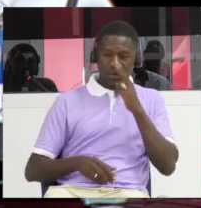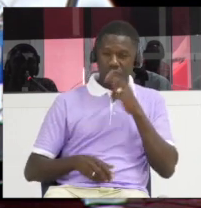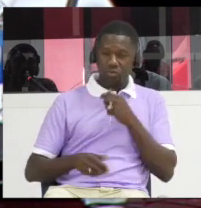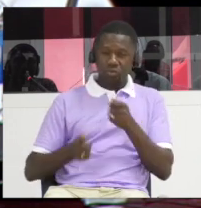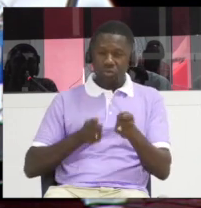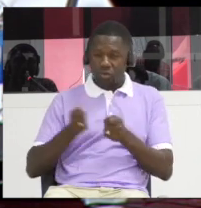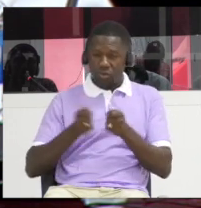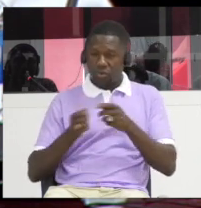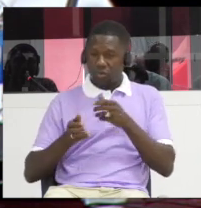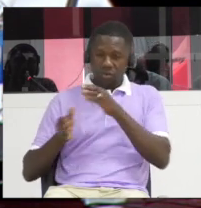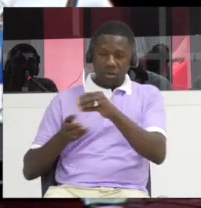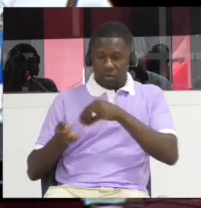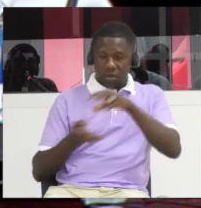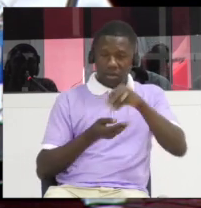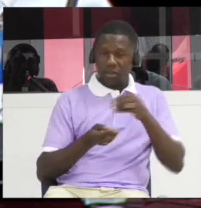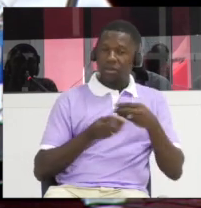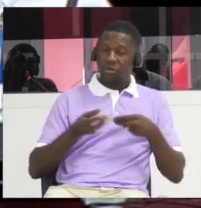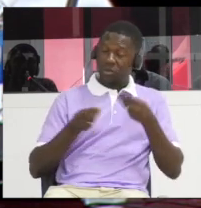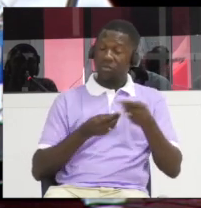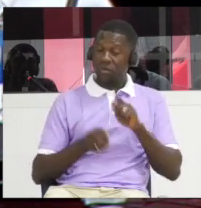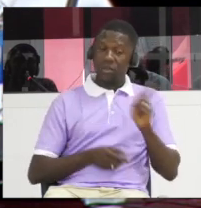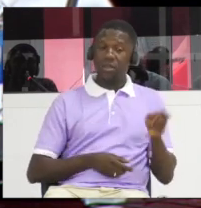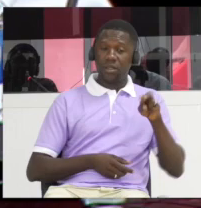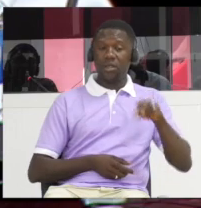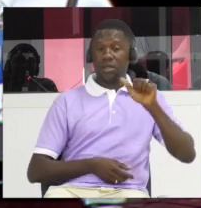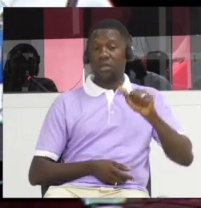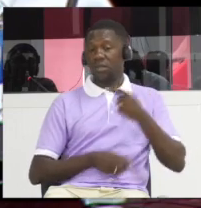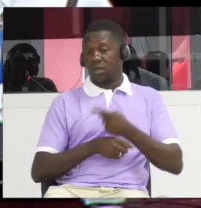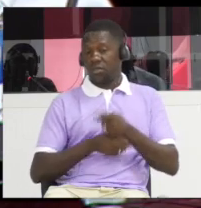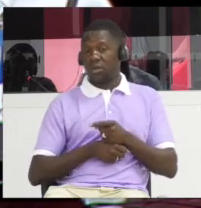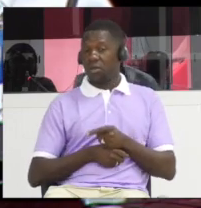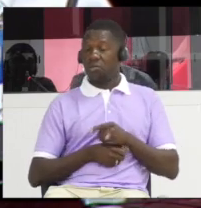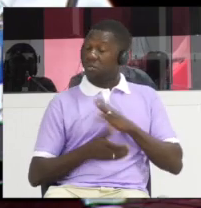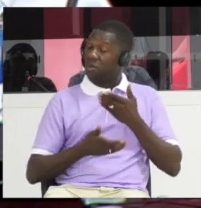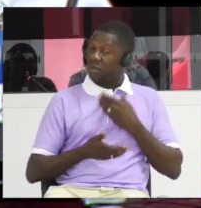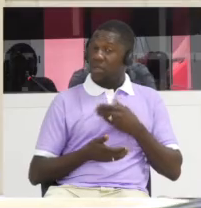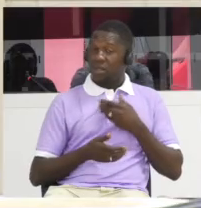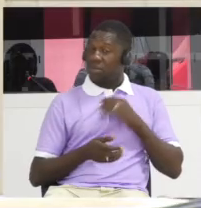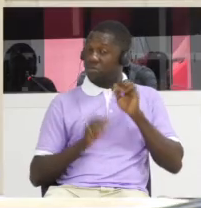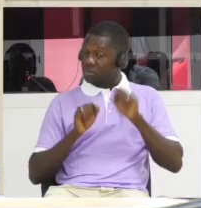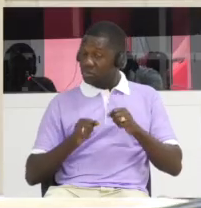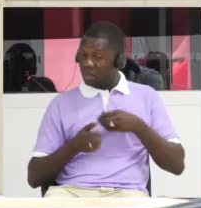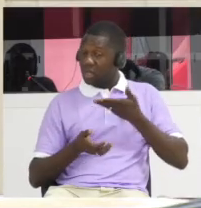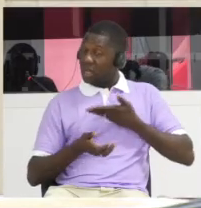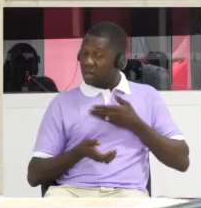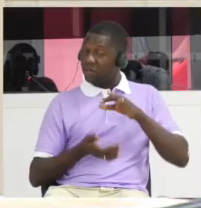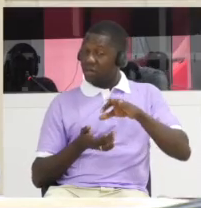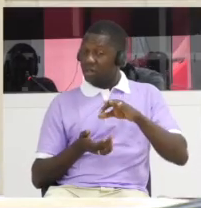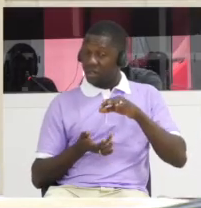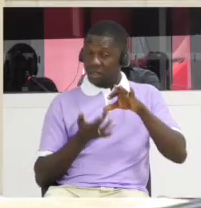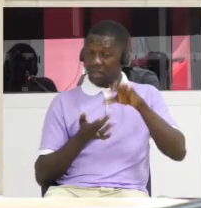mobilize additional resources for the GNA. Whether he succeeded in his quests was not